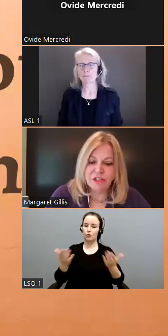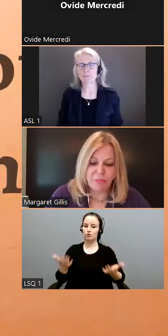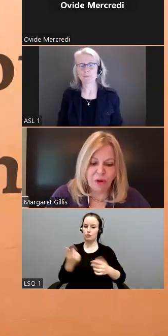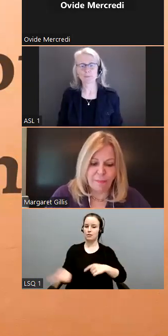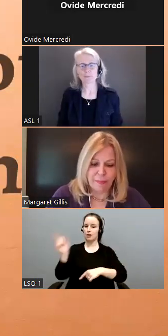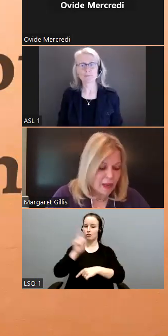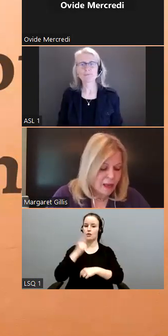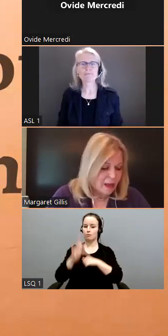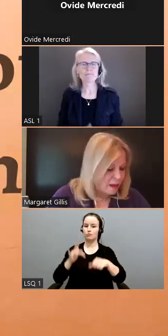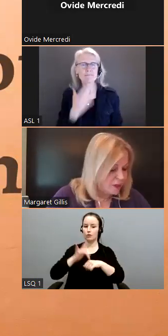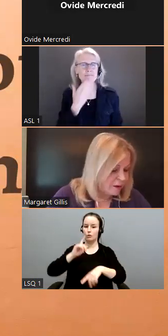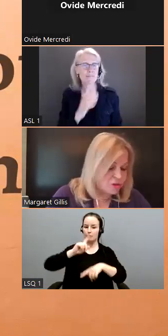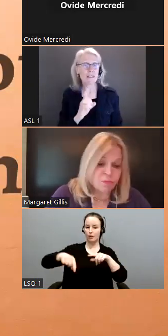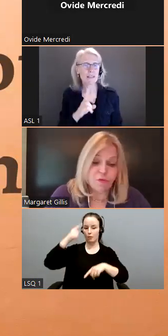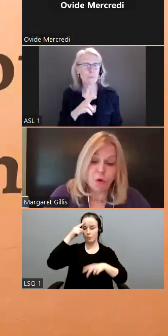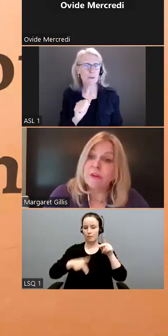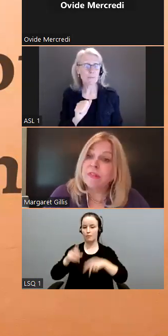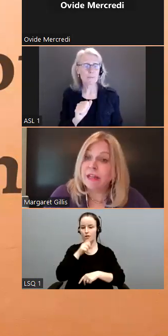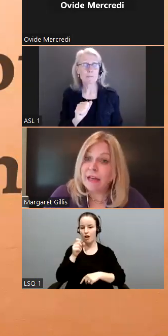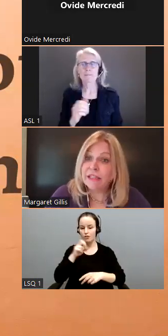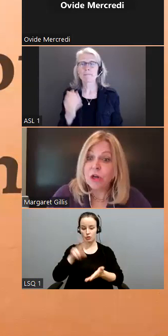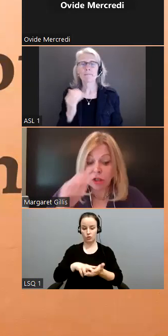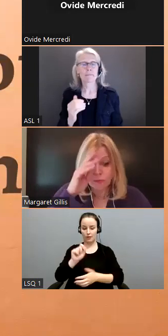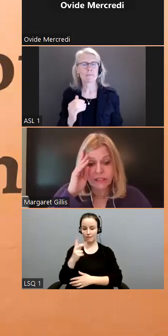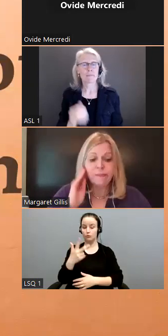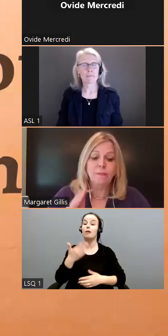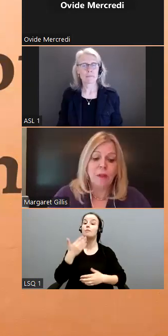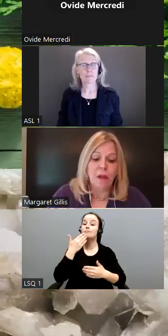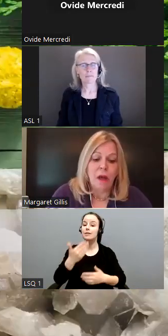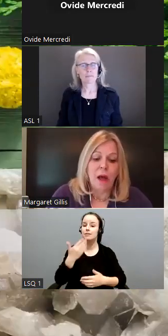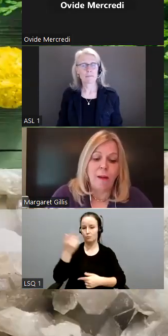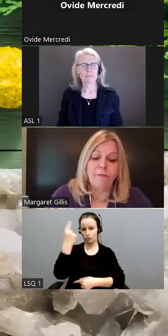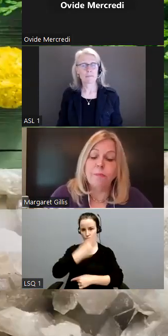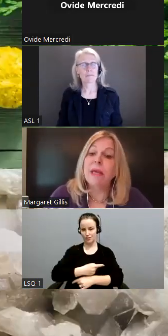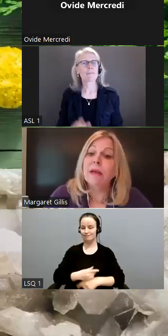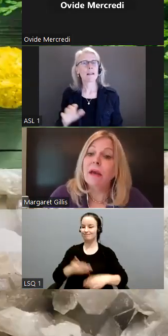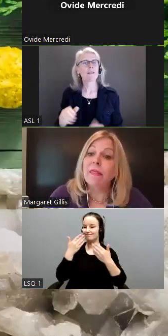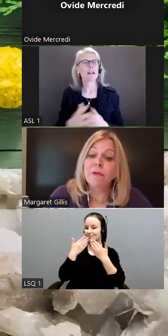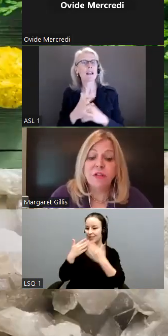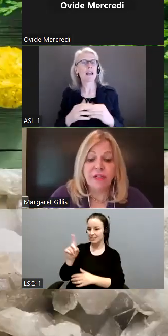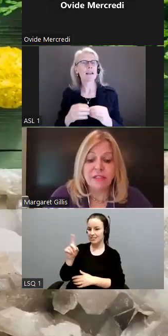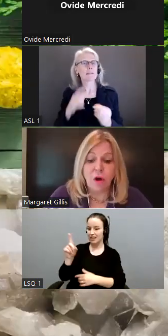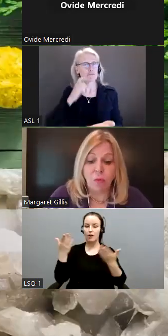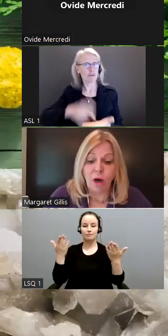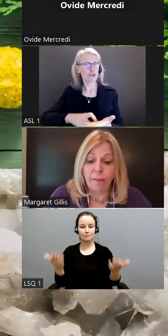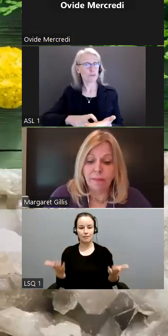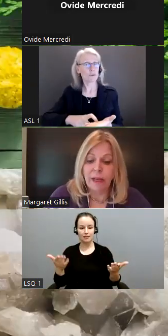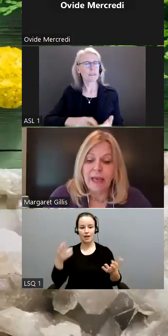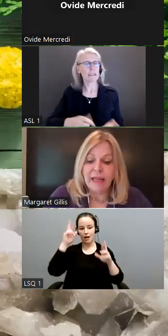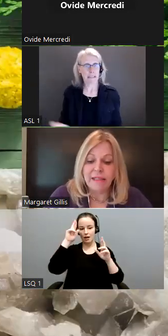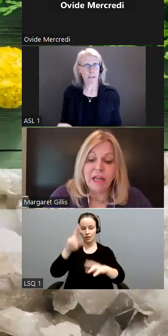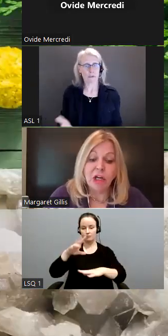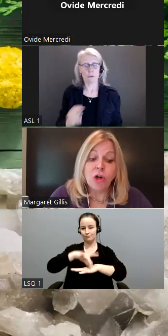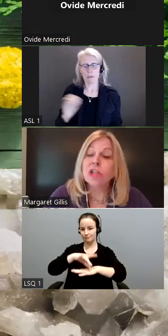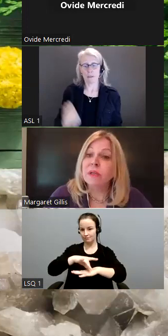Thank you, Deborah. We're now going to move forward with the land acknowledgement. For me and those of us in Ottawa,